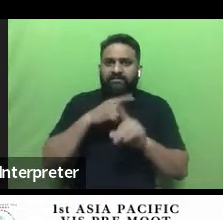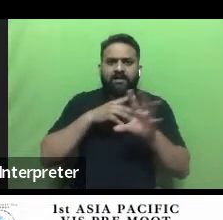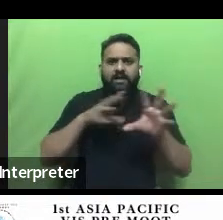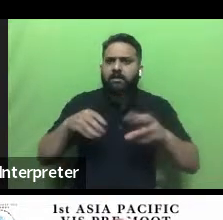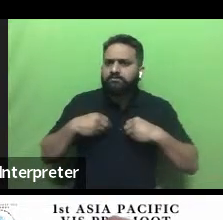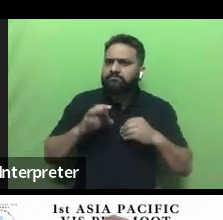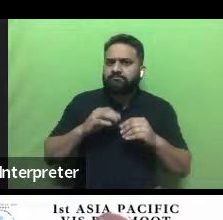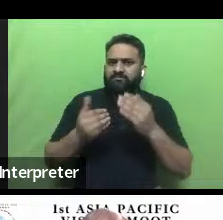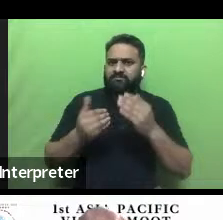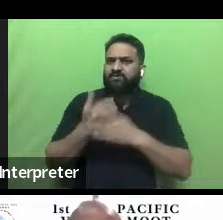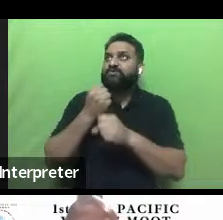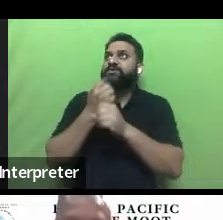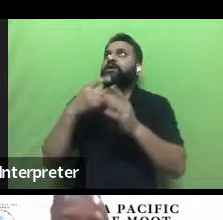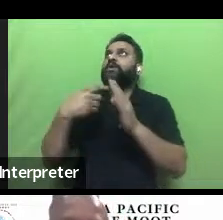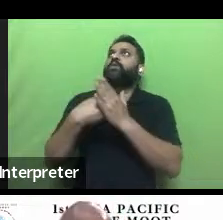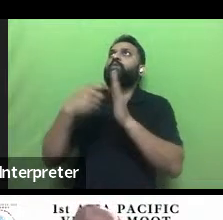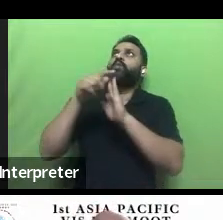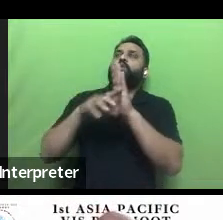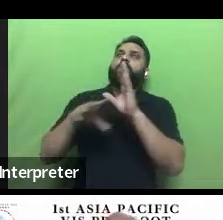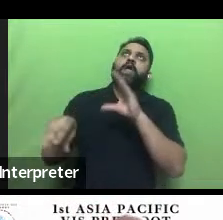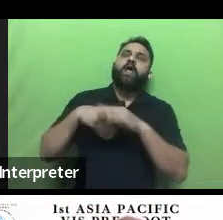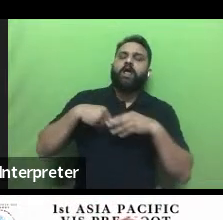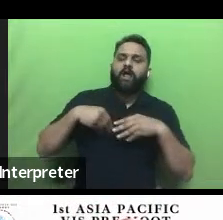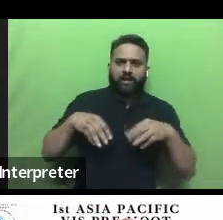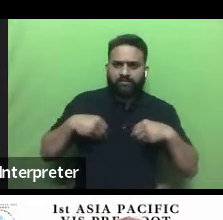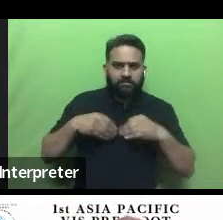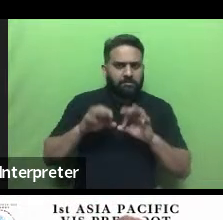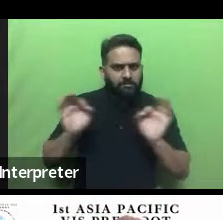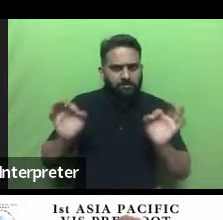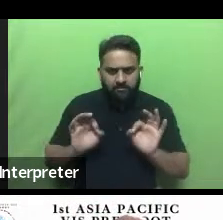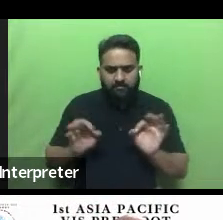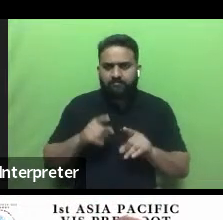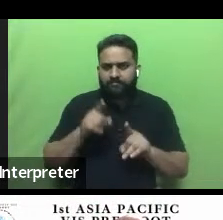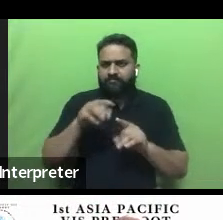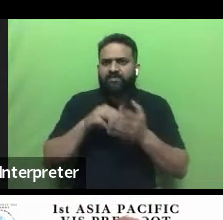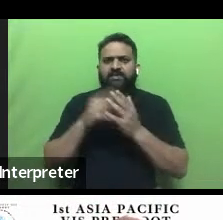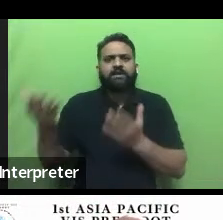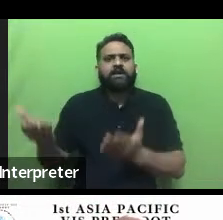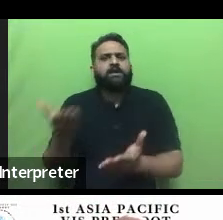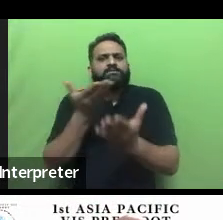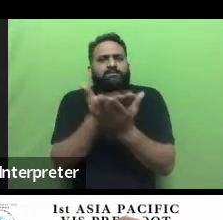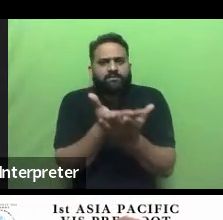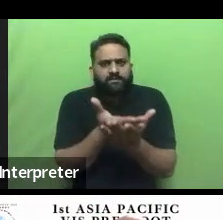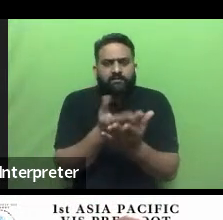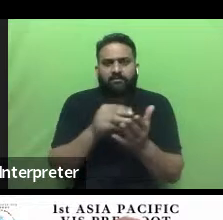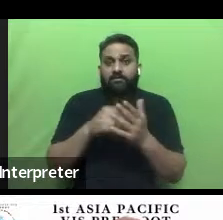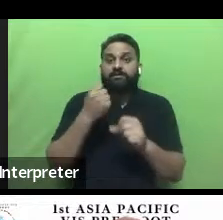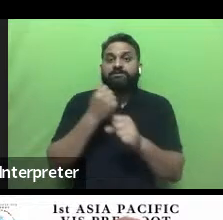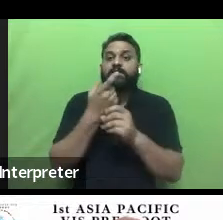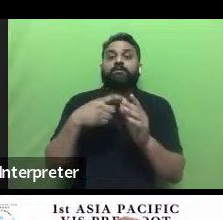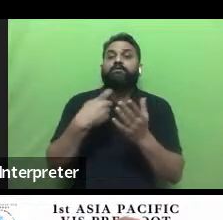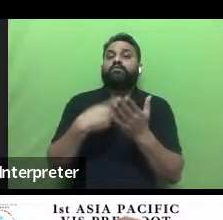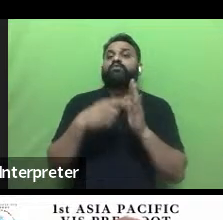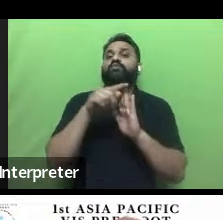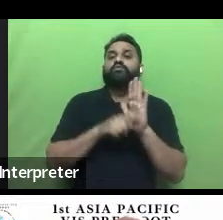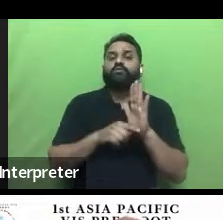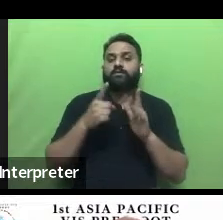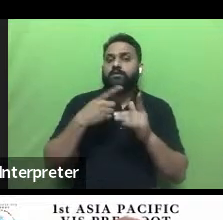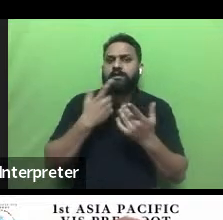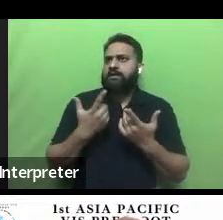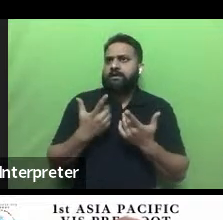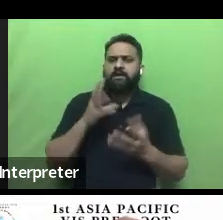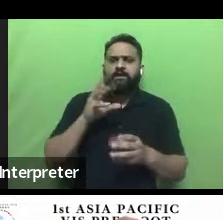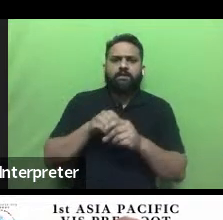of the general conditions through mere reference, it is our submission that the general conditions of sale were not validly